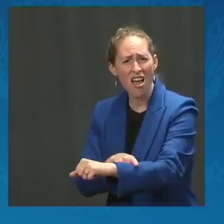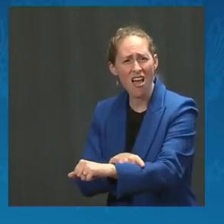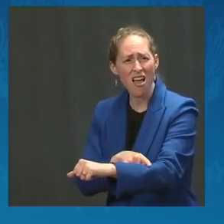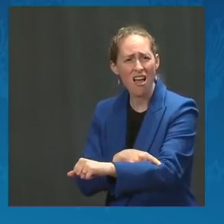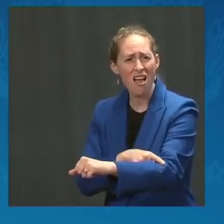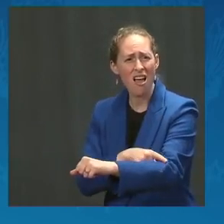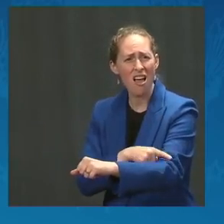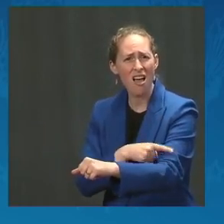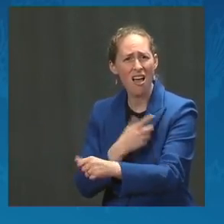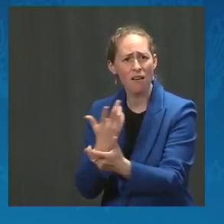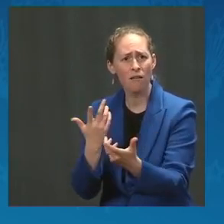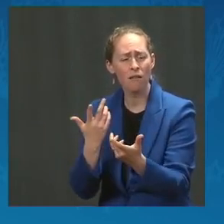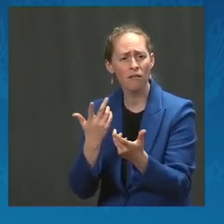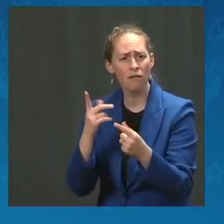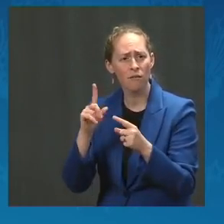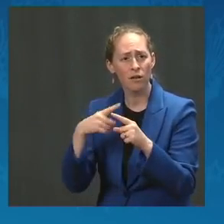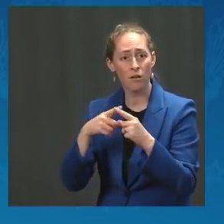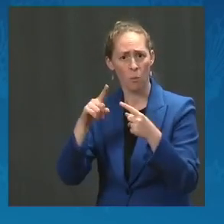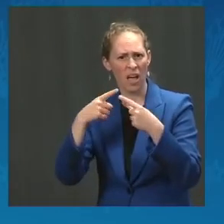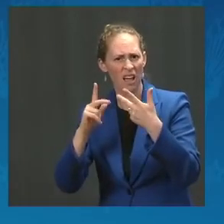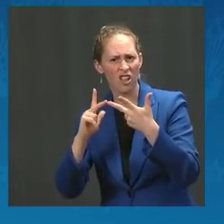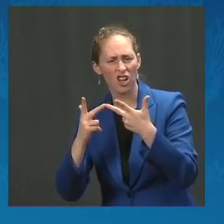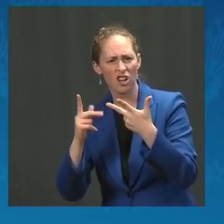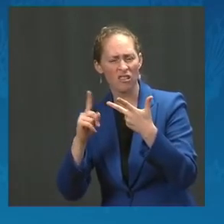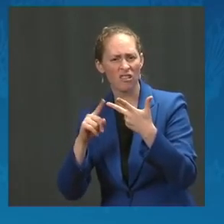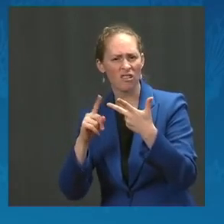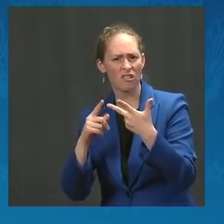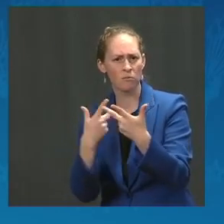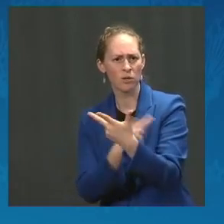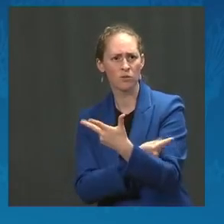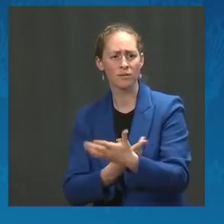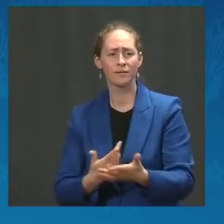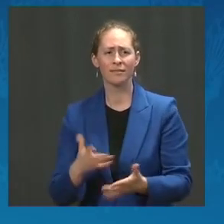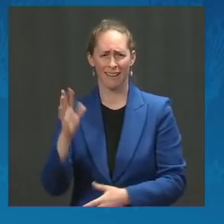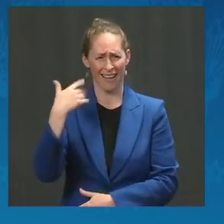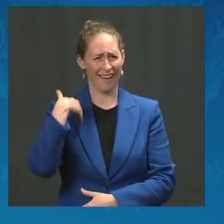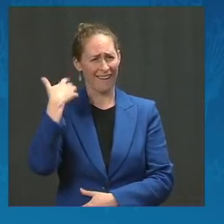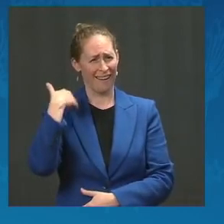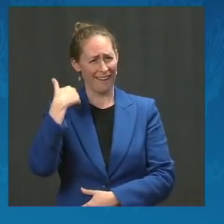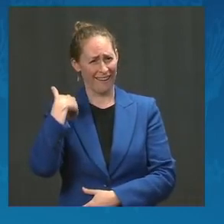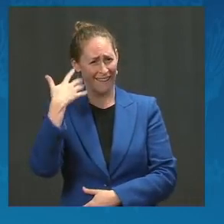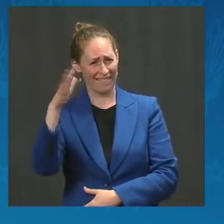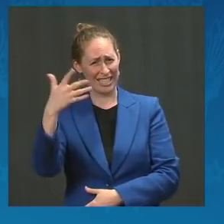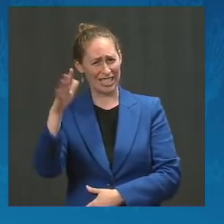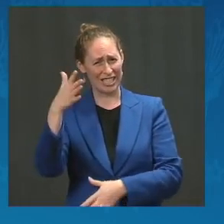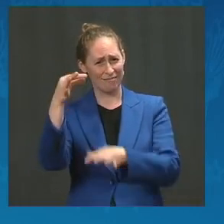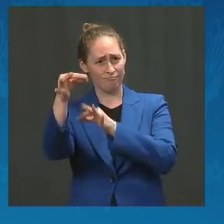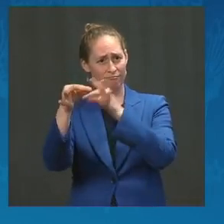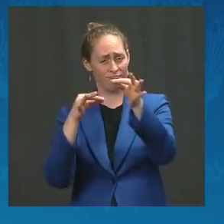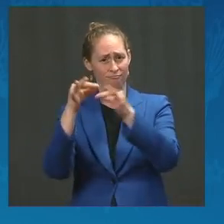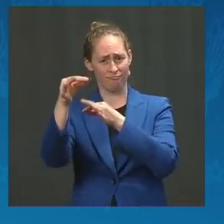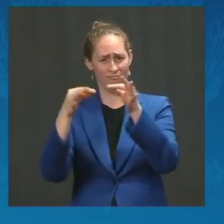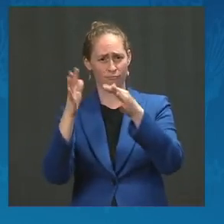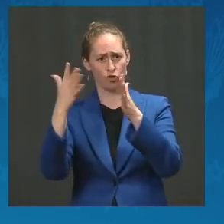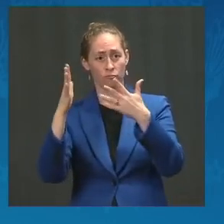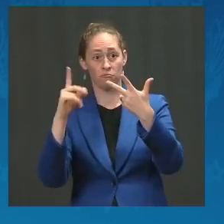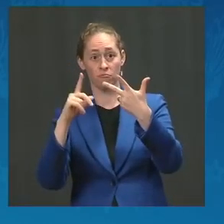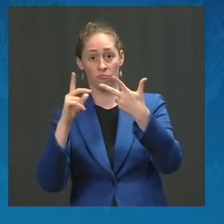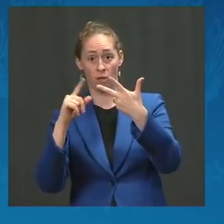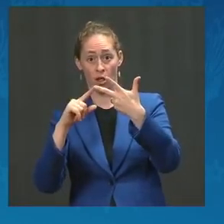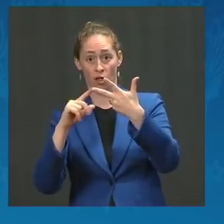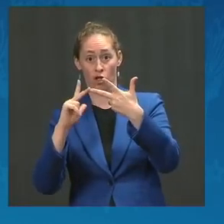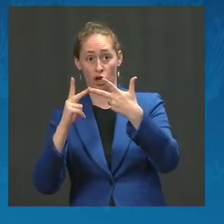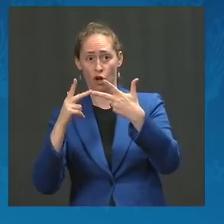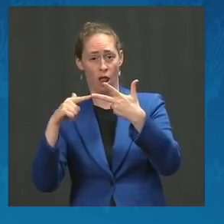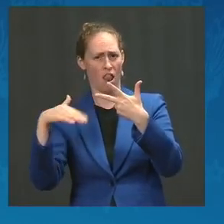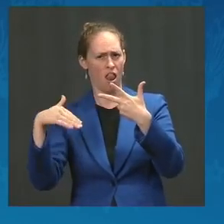shot? I said in my talk, the booster shot is not needed now. It is possible that it will be